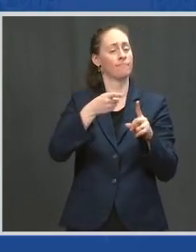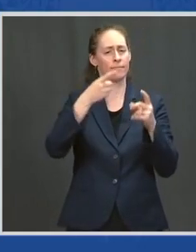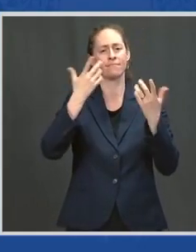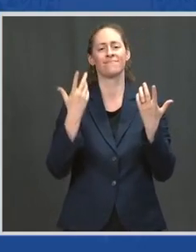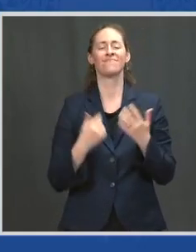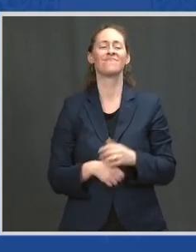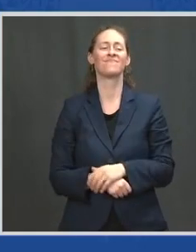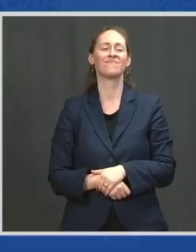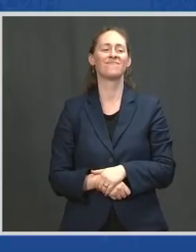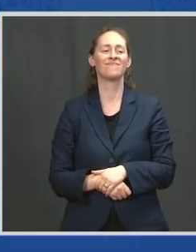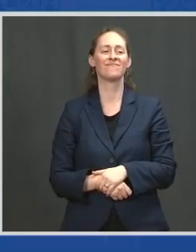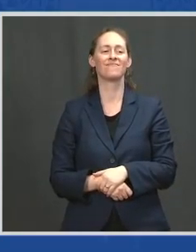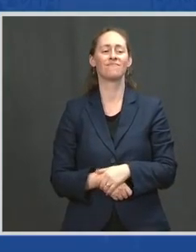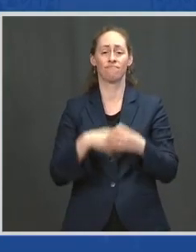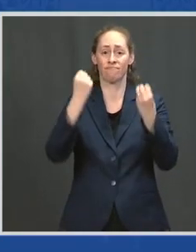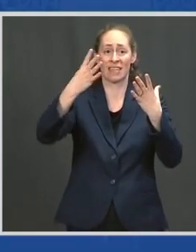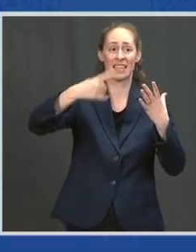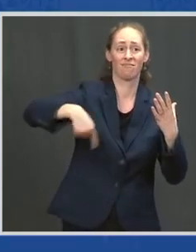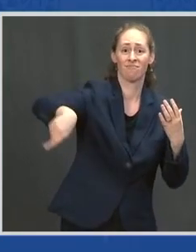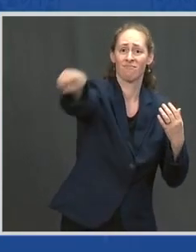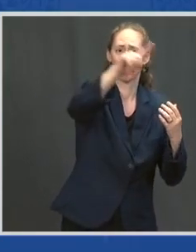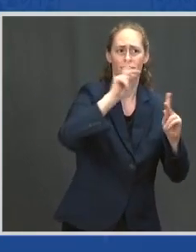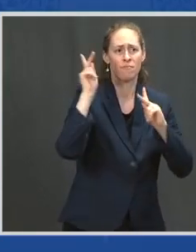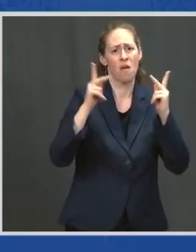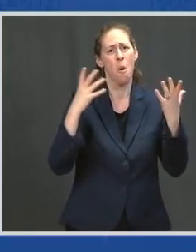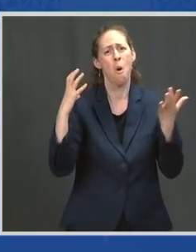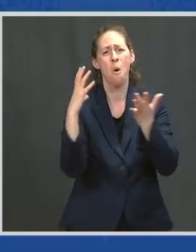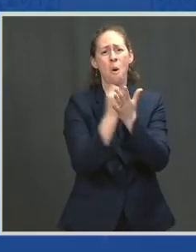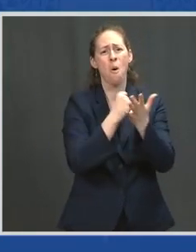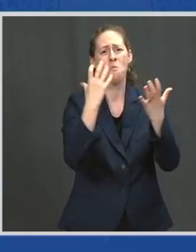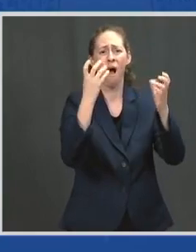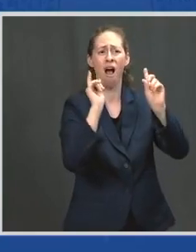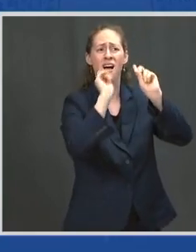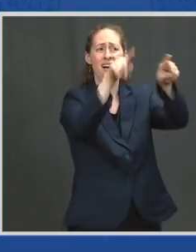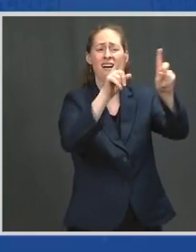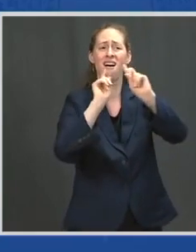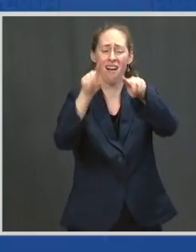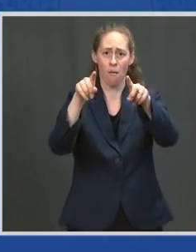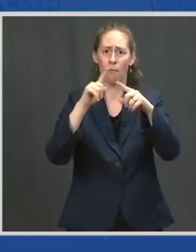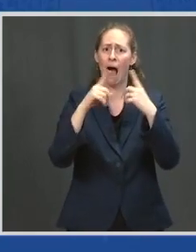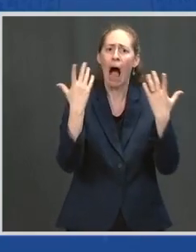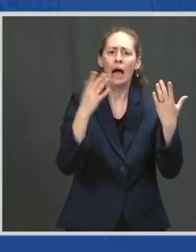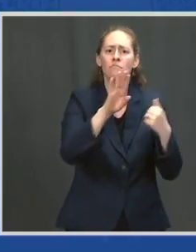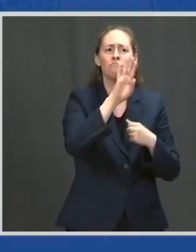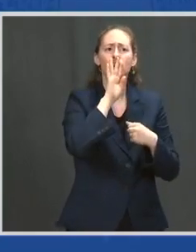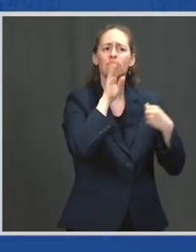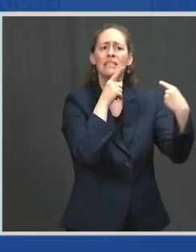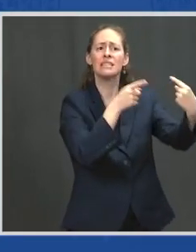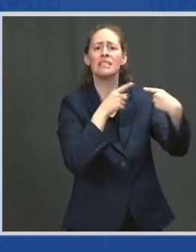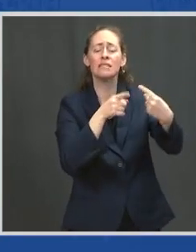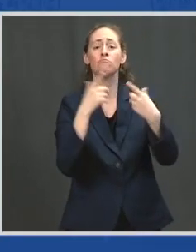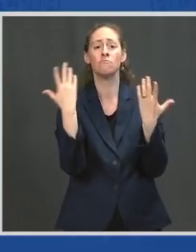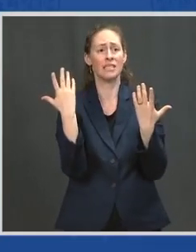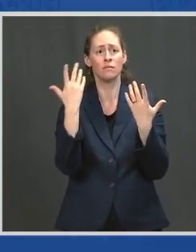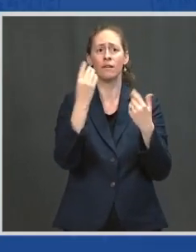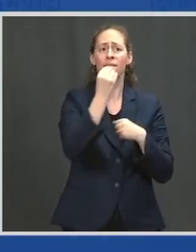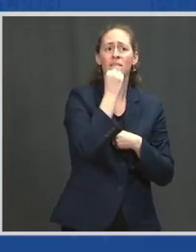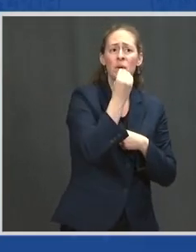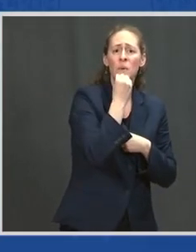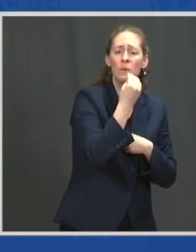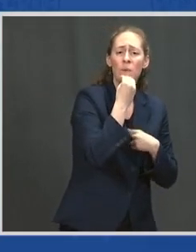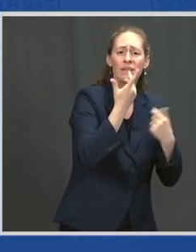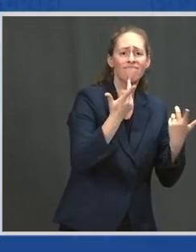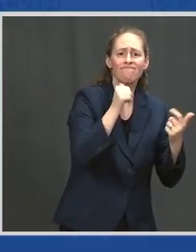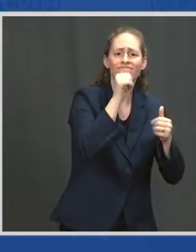get an opportunity to go to community college still can't get there because of food, transportation, those other costs. And so we're going